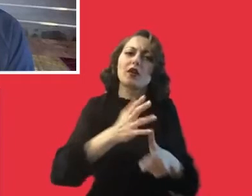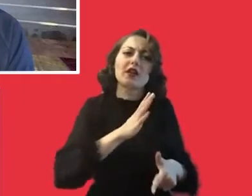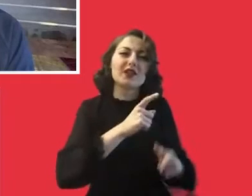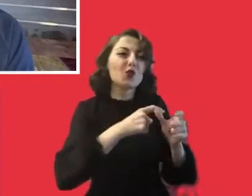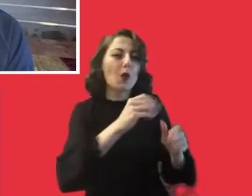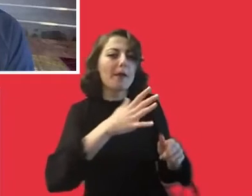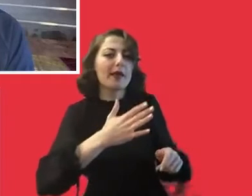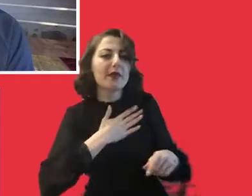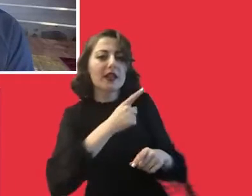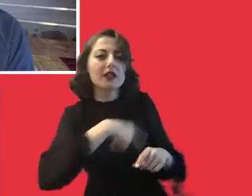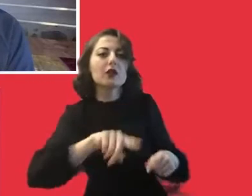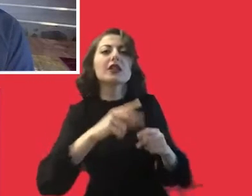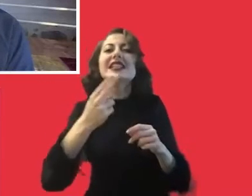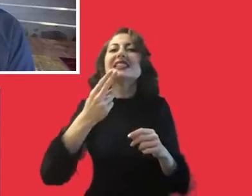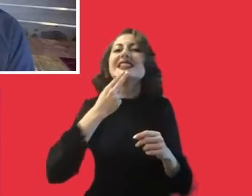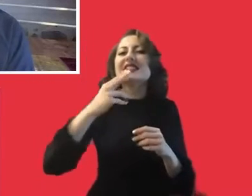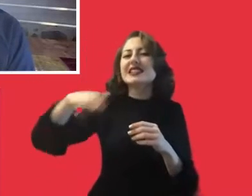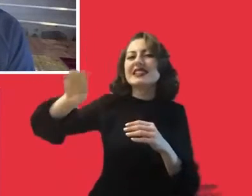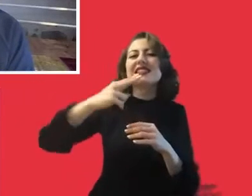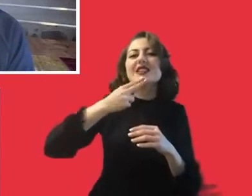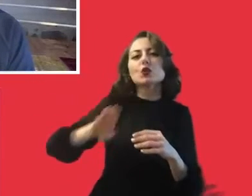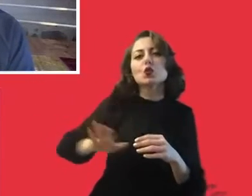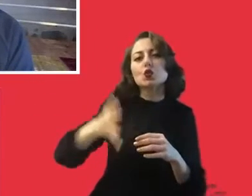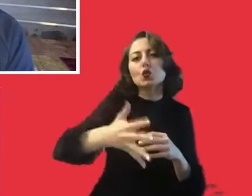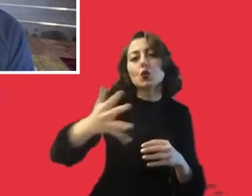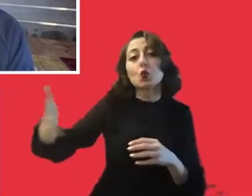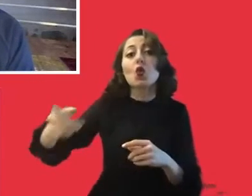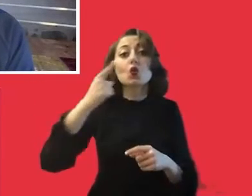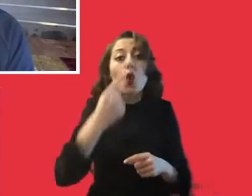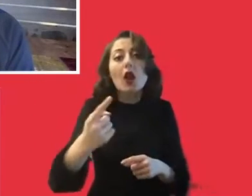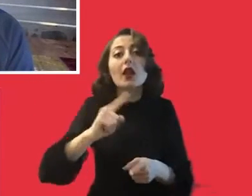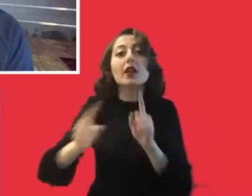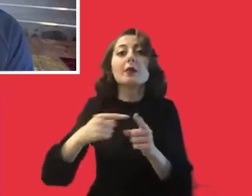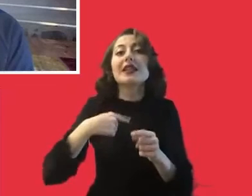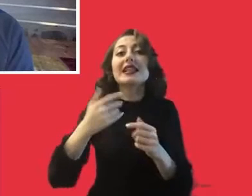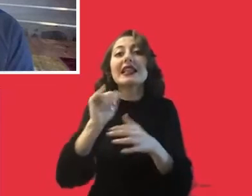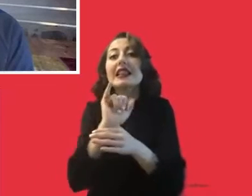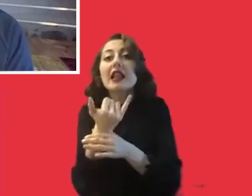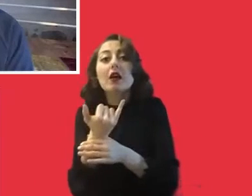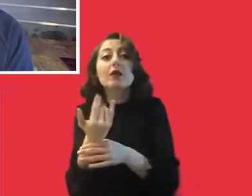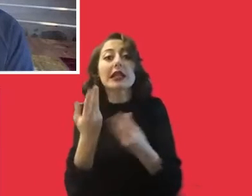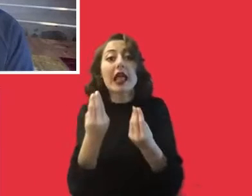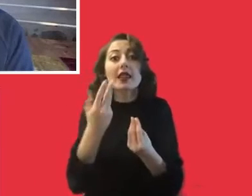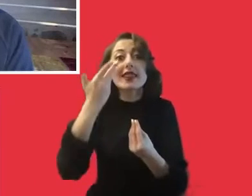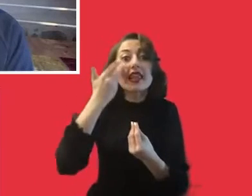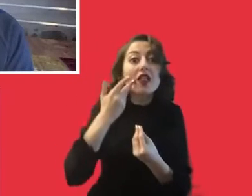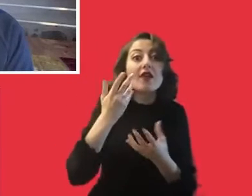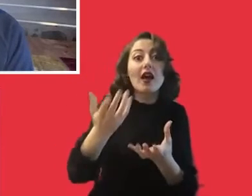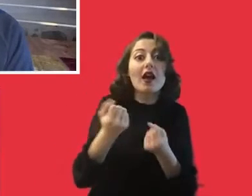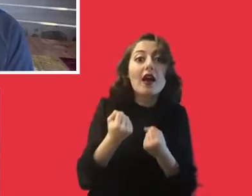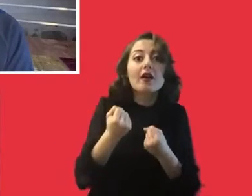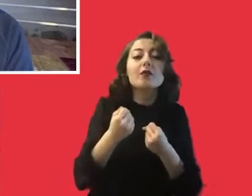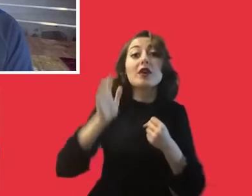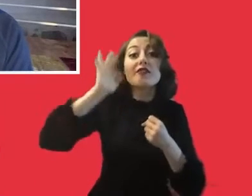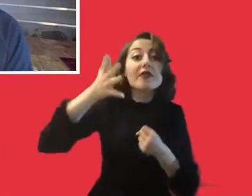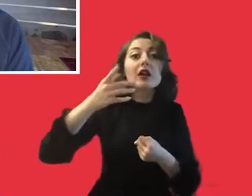project, and in the project, for instance, we're working with the girls who are under risk, and we are observing